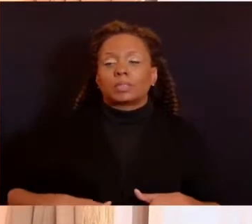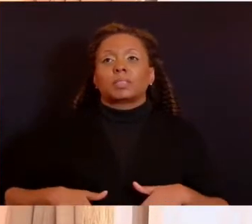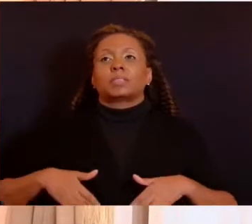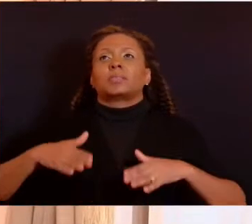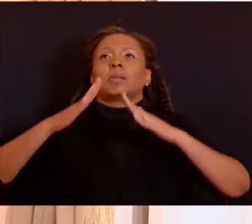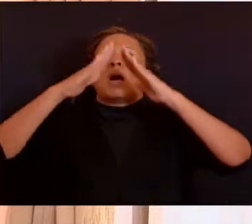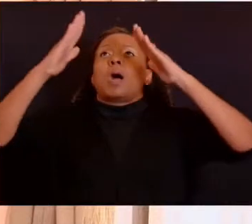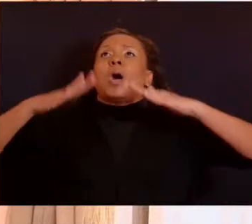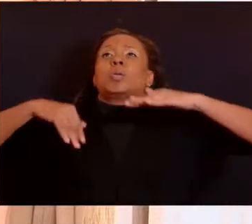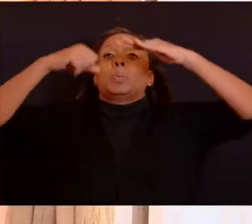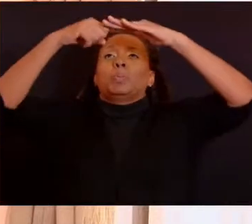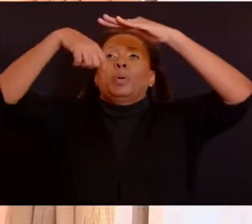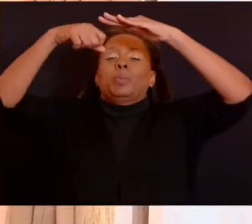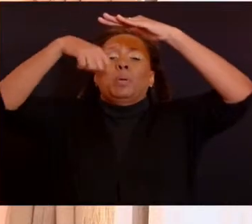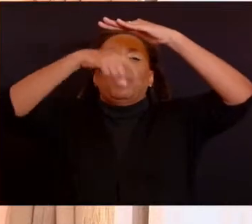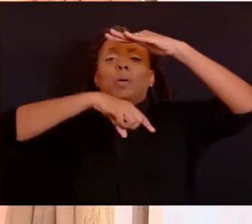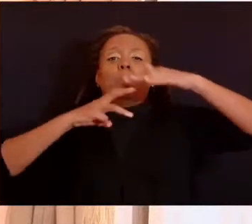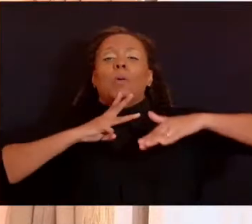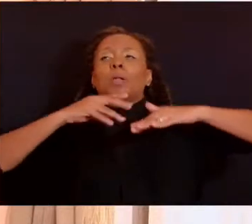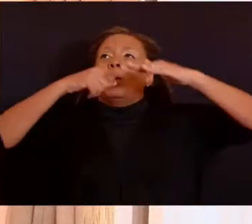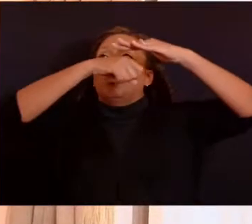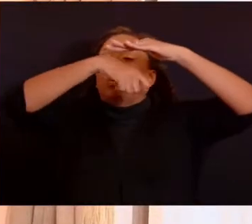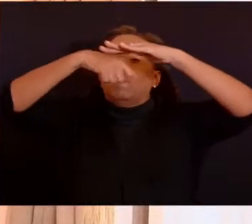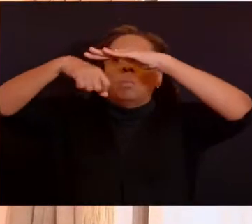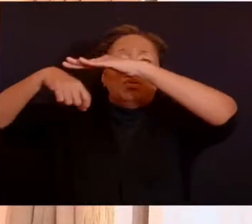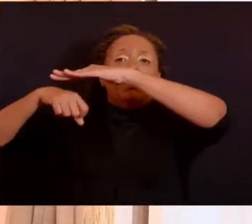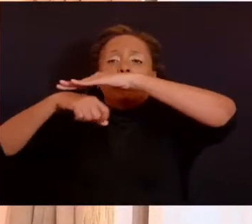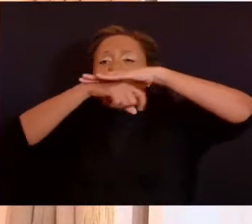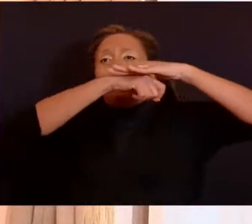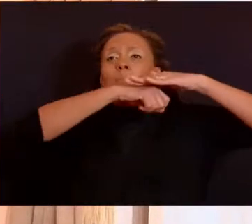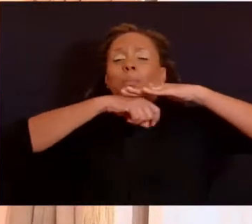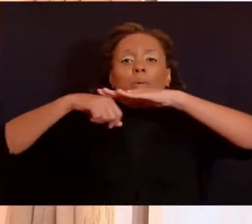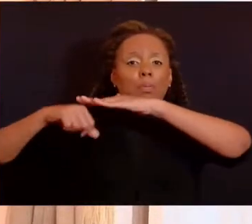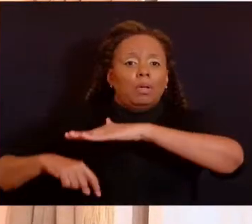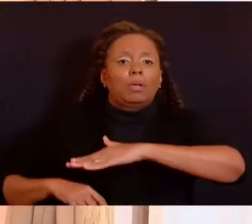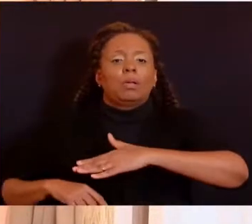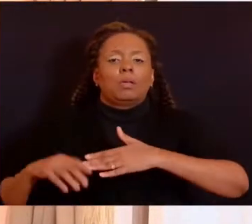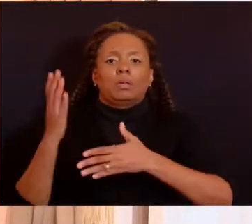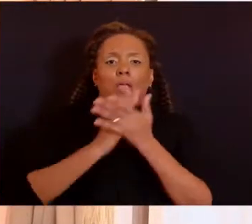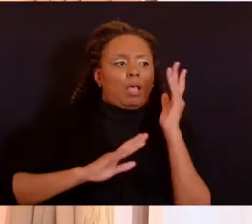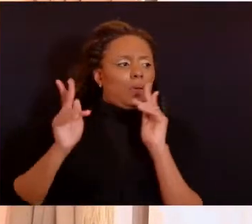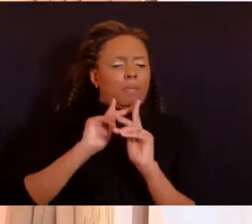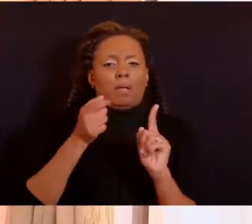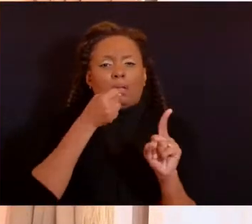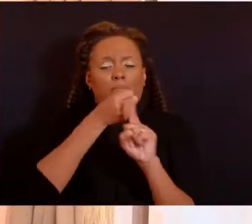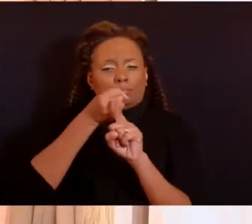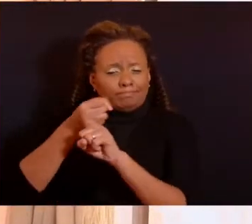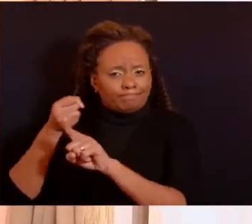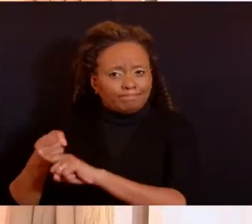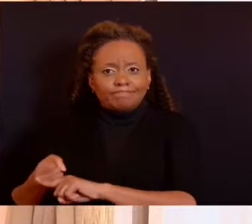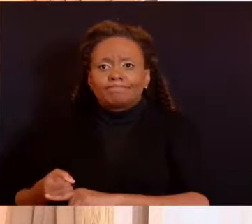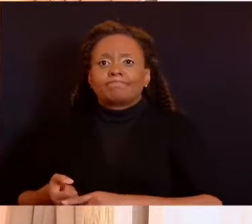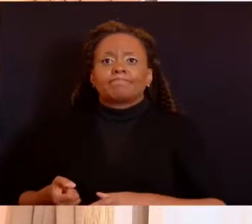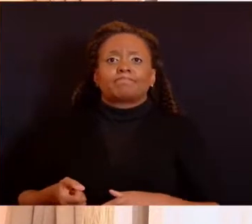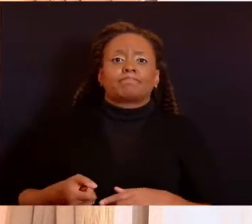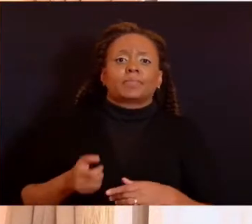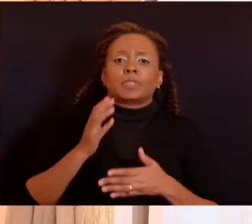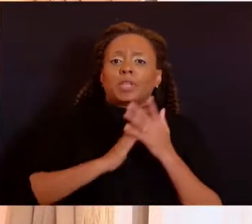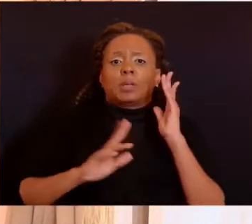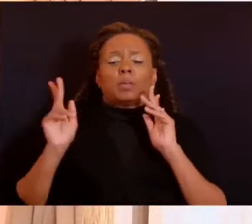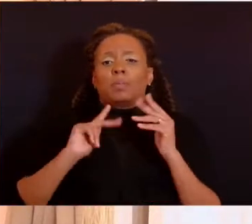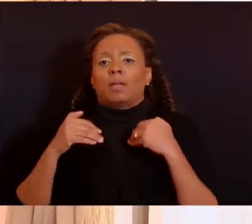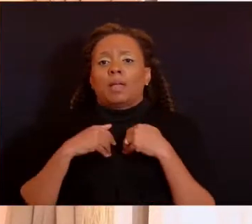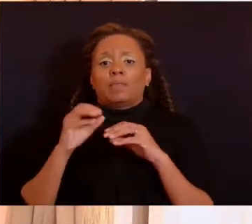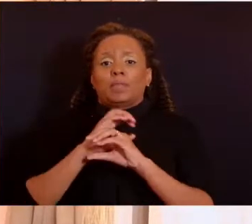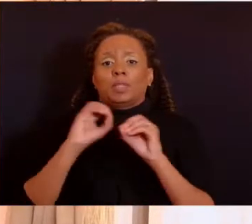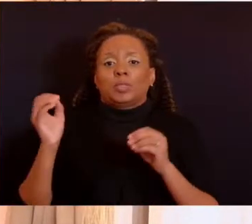house or property have been destroyed. We understand it all. Those who have been affected, the Statistical Service and the